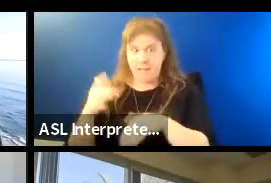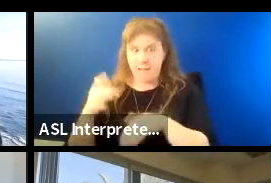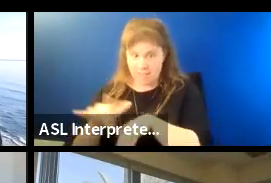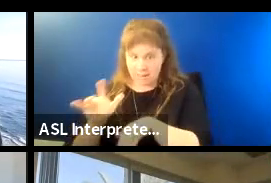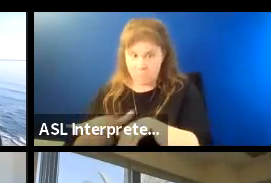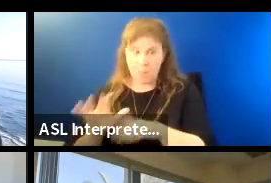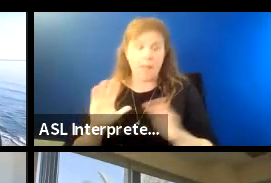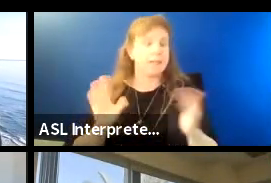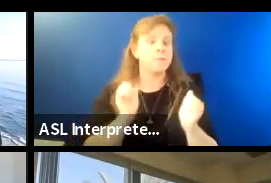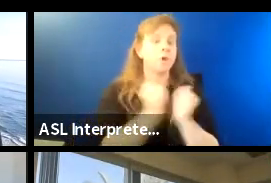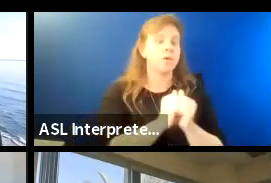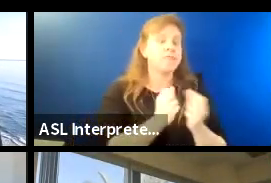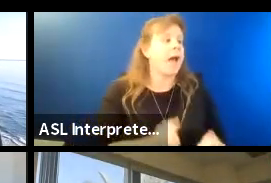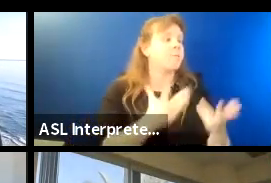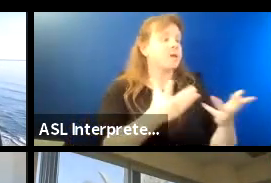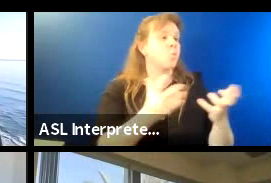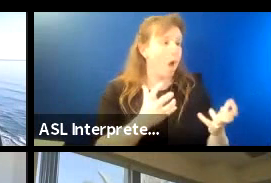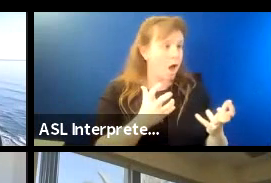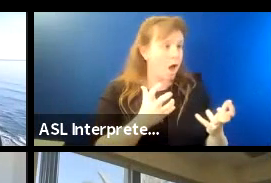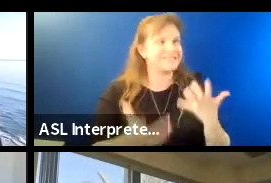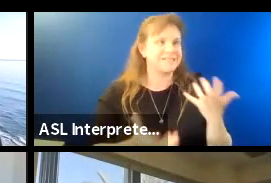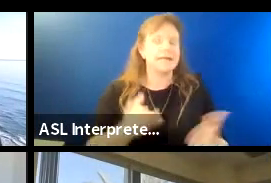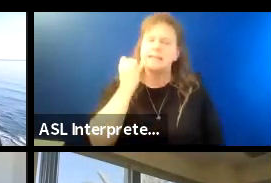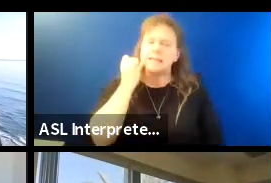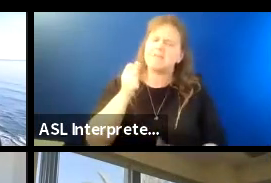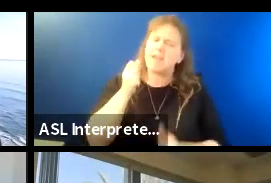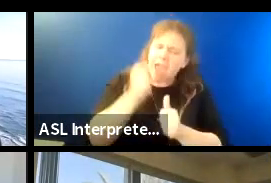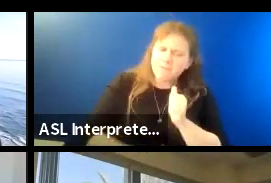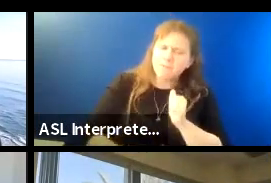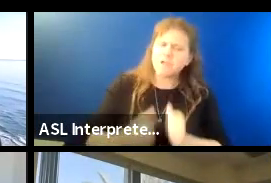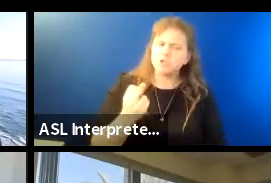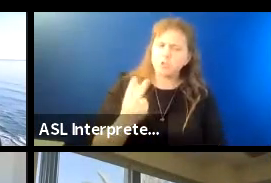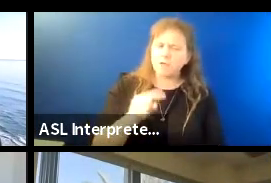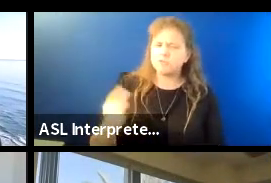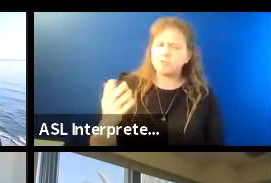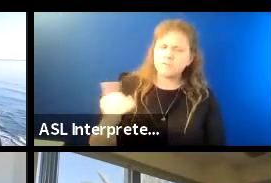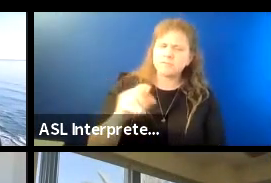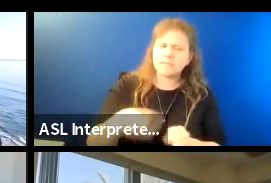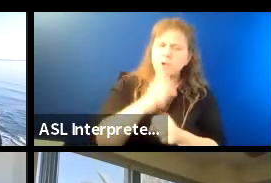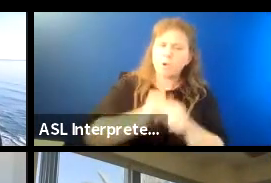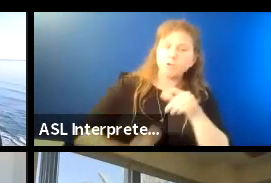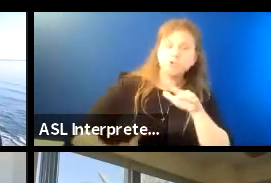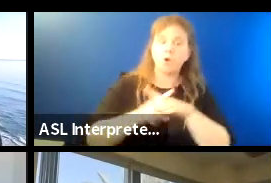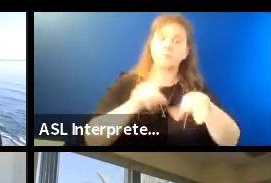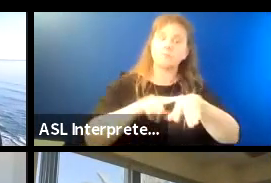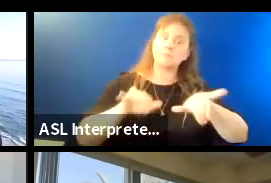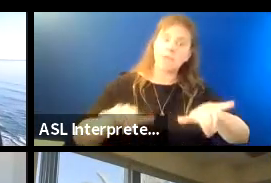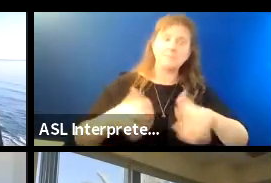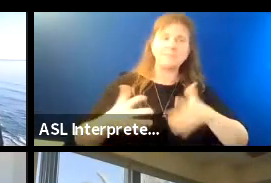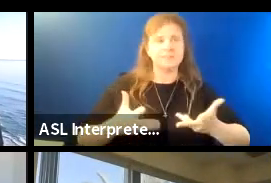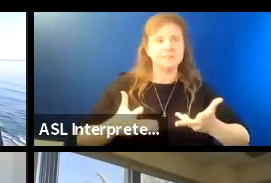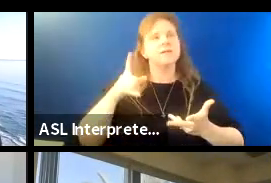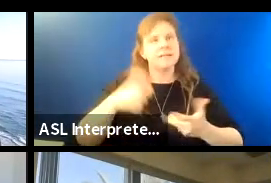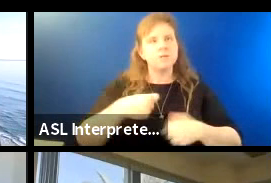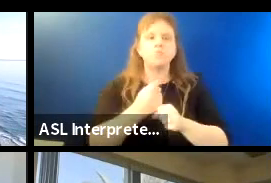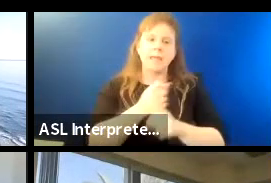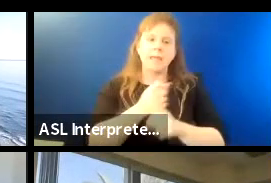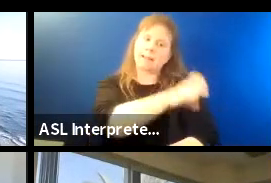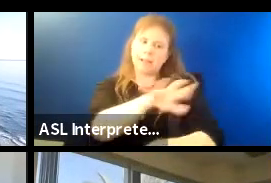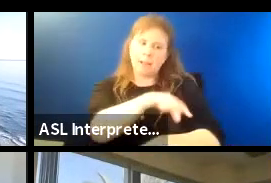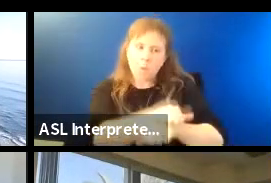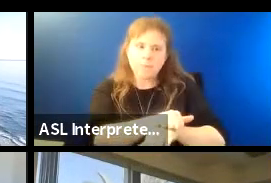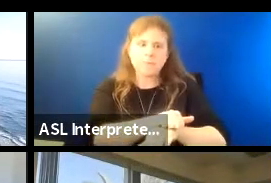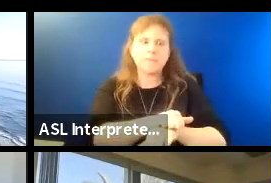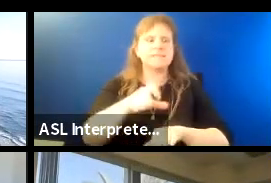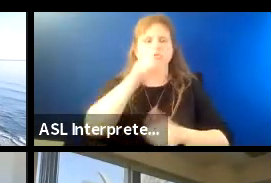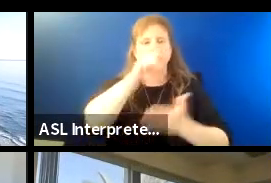15-year-old came in, I think it's going to be a little bit of a, again, clinic appointments and availability. But we have. I don't